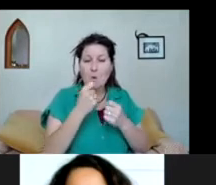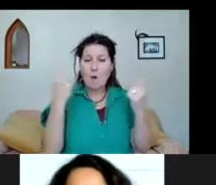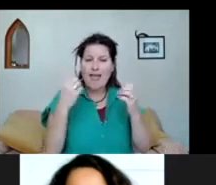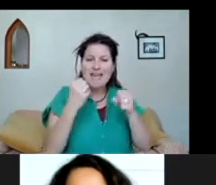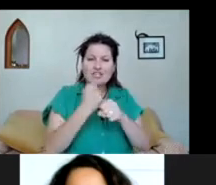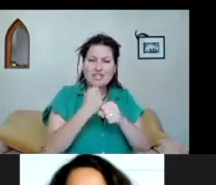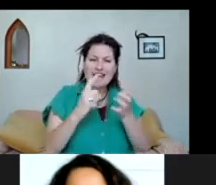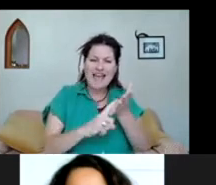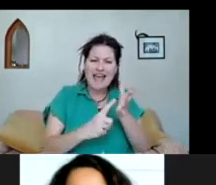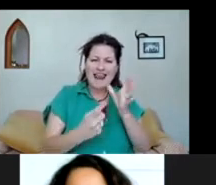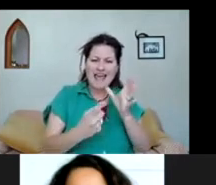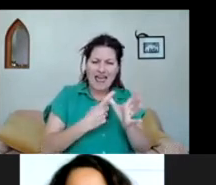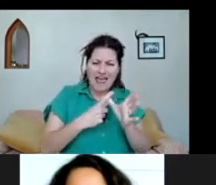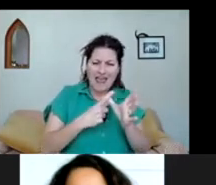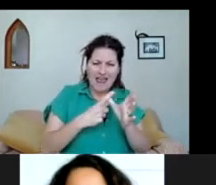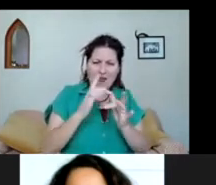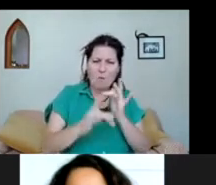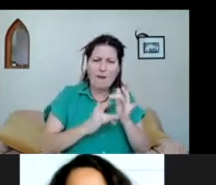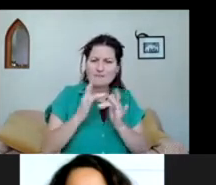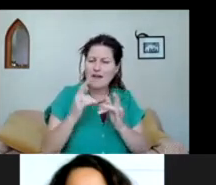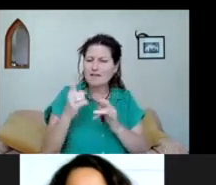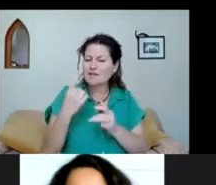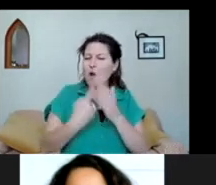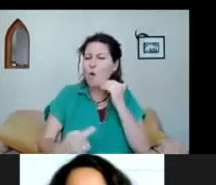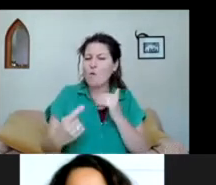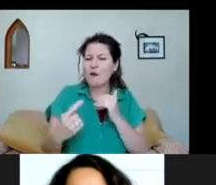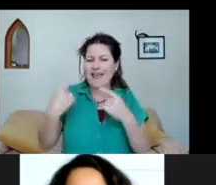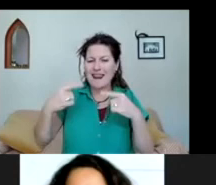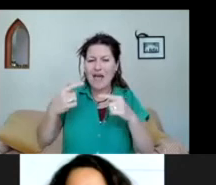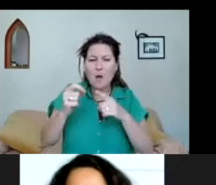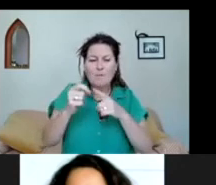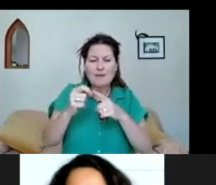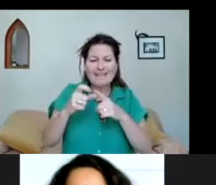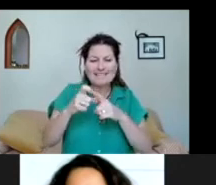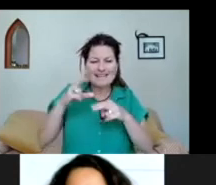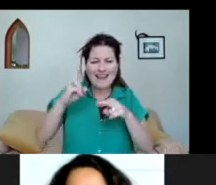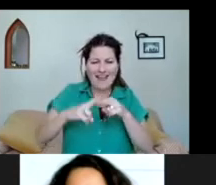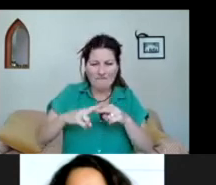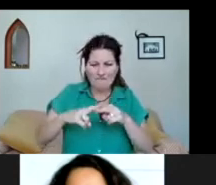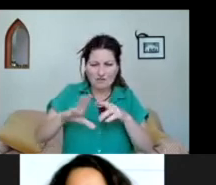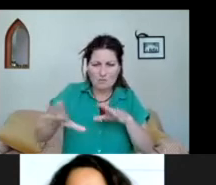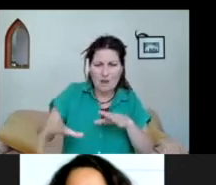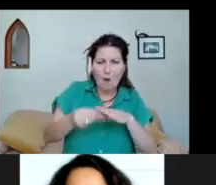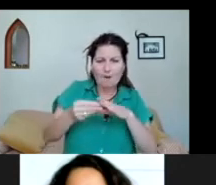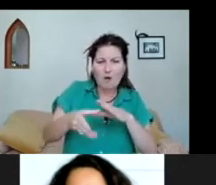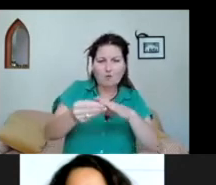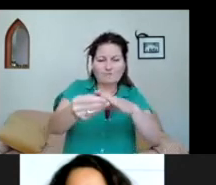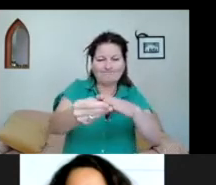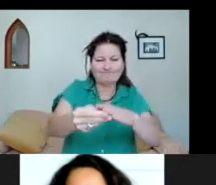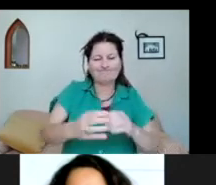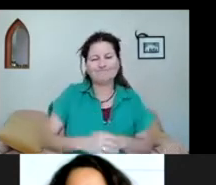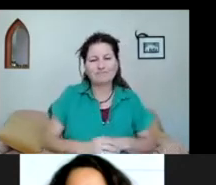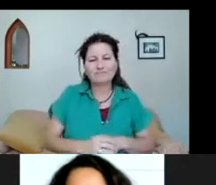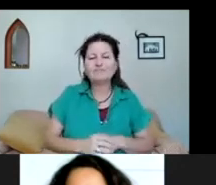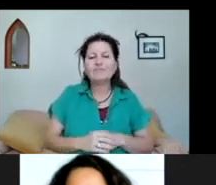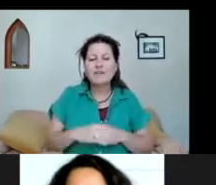PDF to be uploaded. So we will be sending out to everyone in this